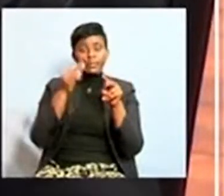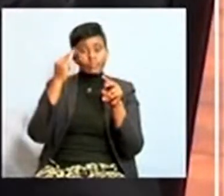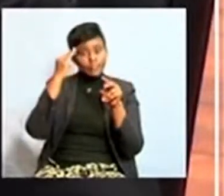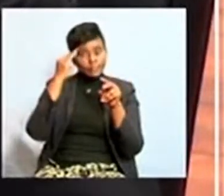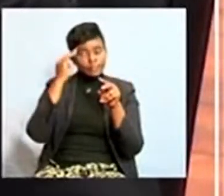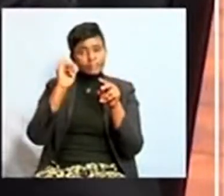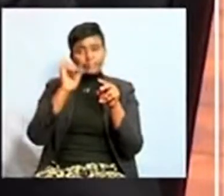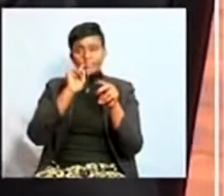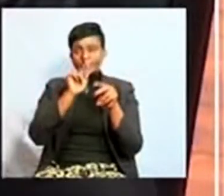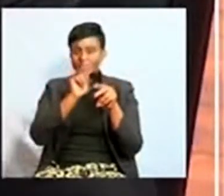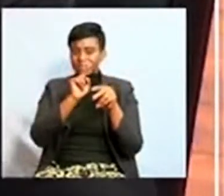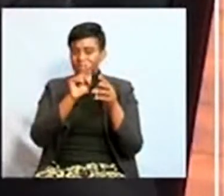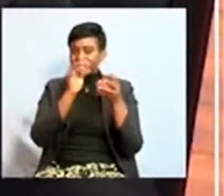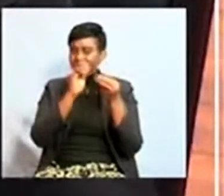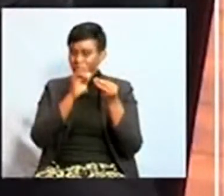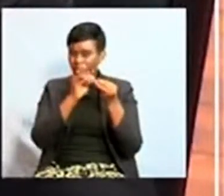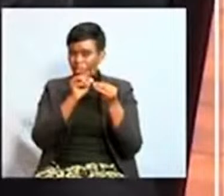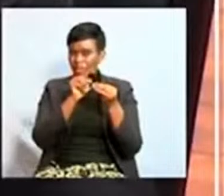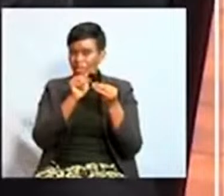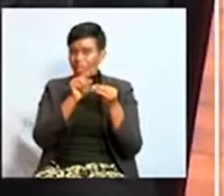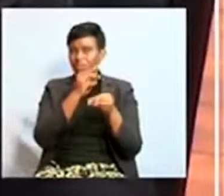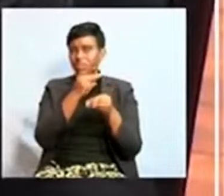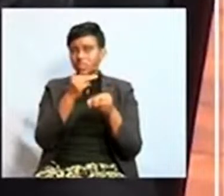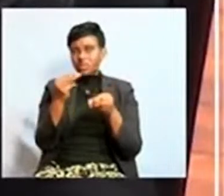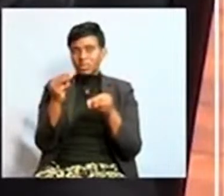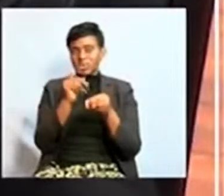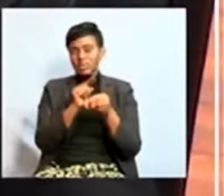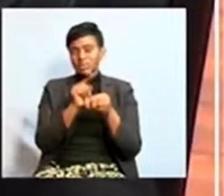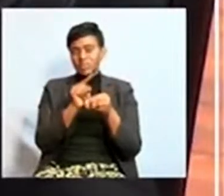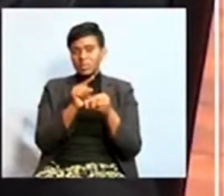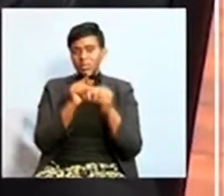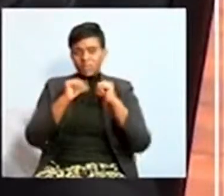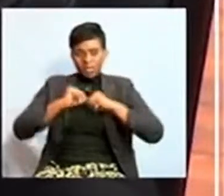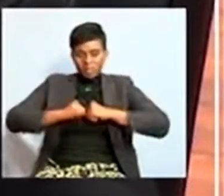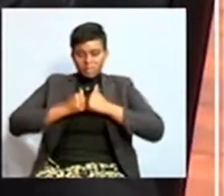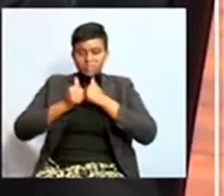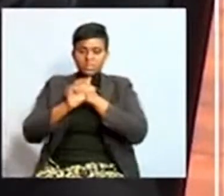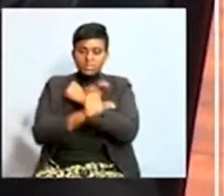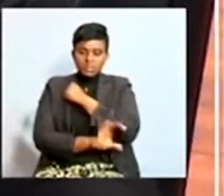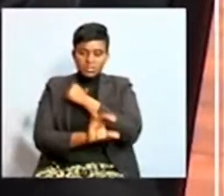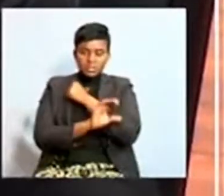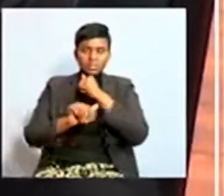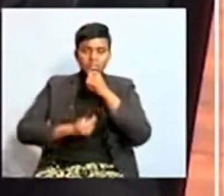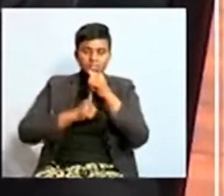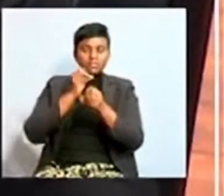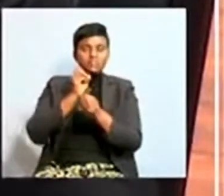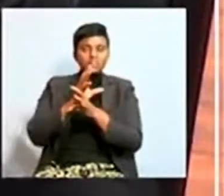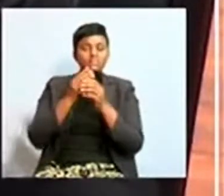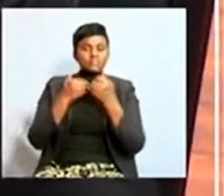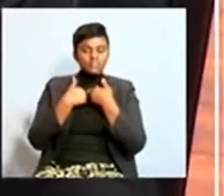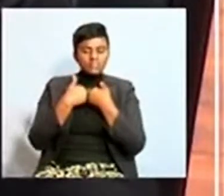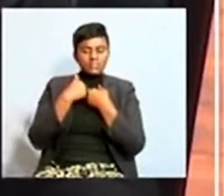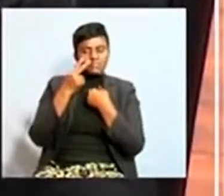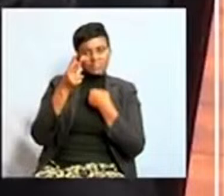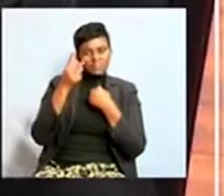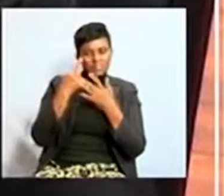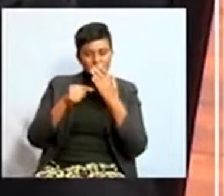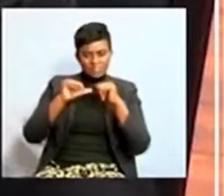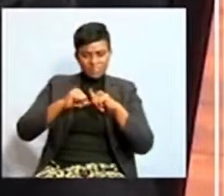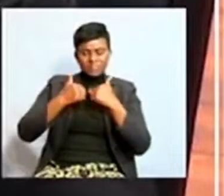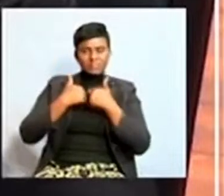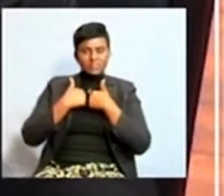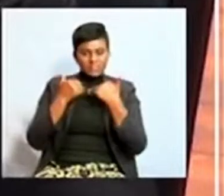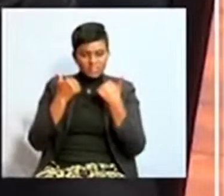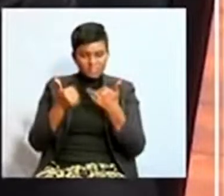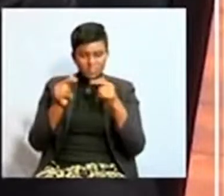how sensitive this material is, are we as a country ready, looking at what we have